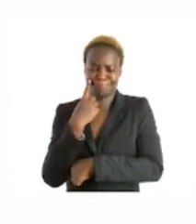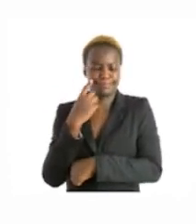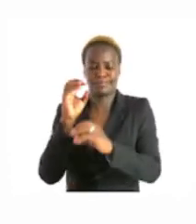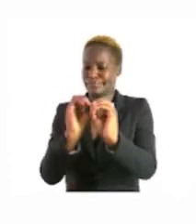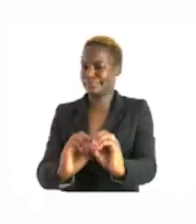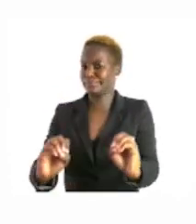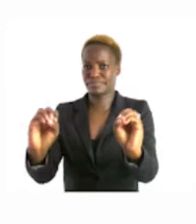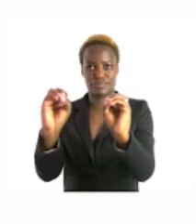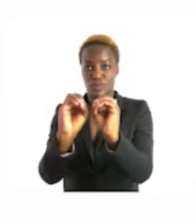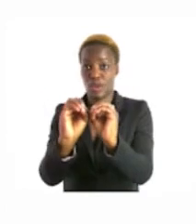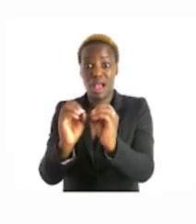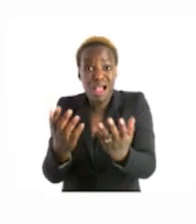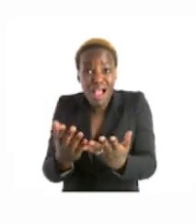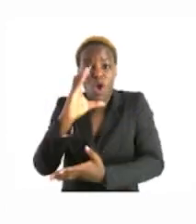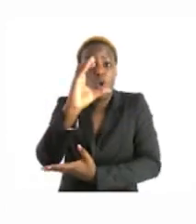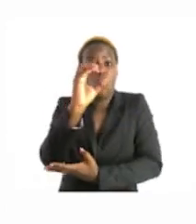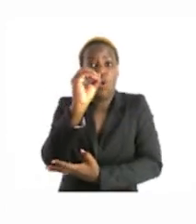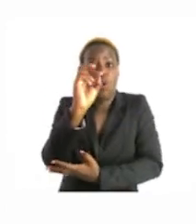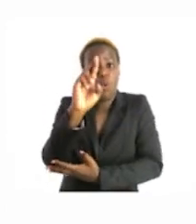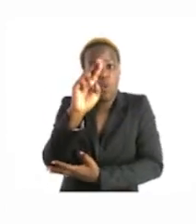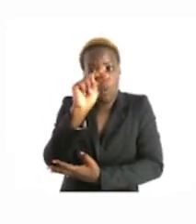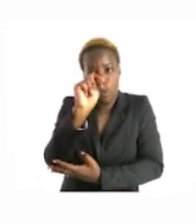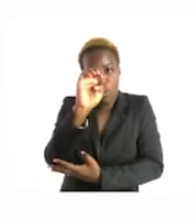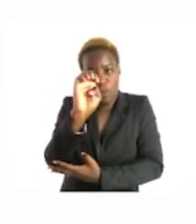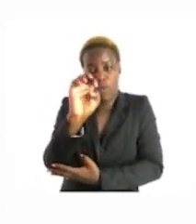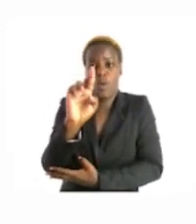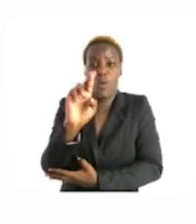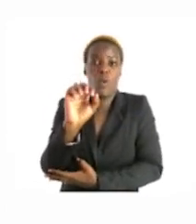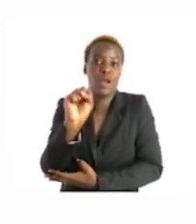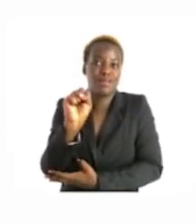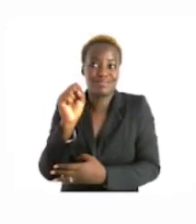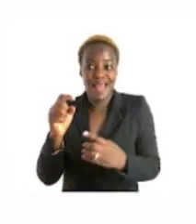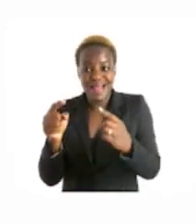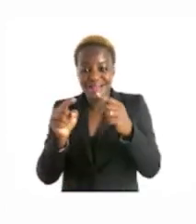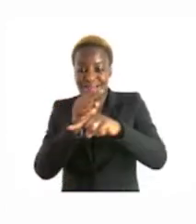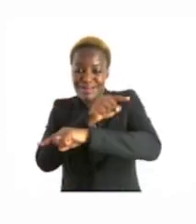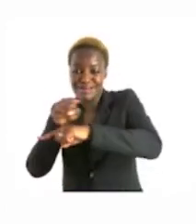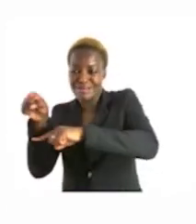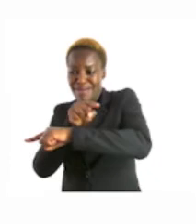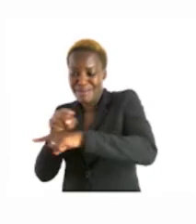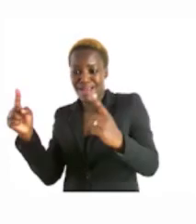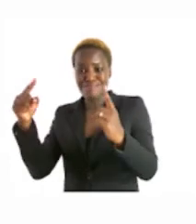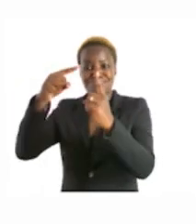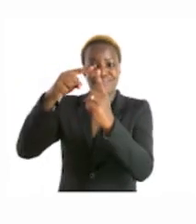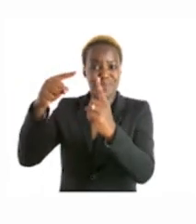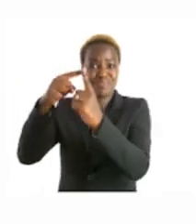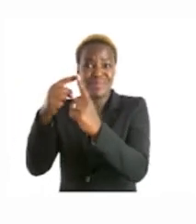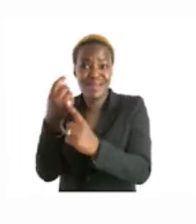corners? Do we have any lines matching? No. So which means a circle doesn't